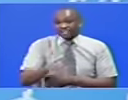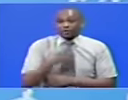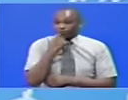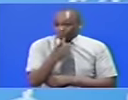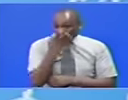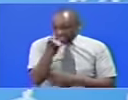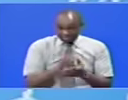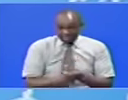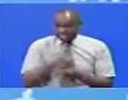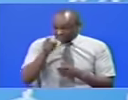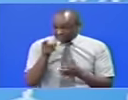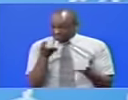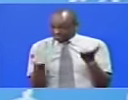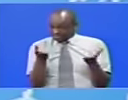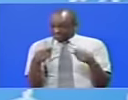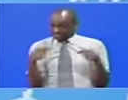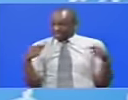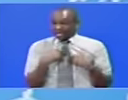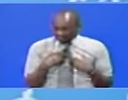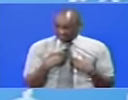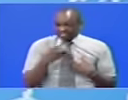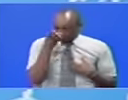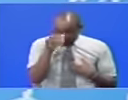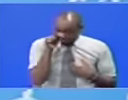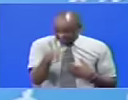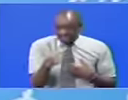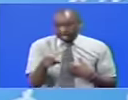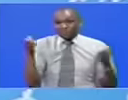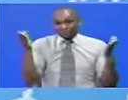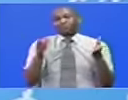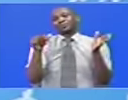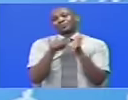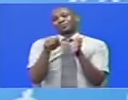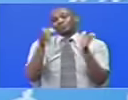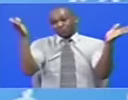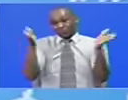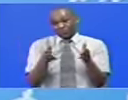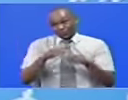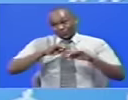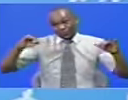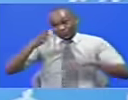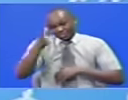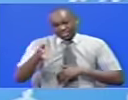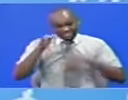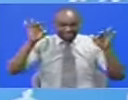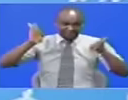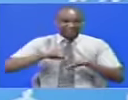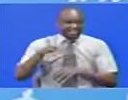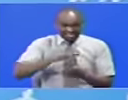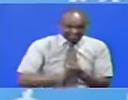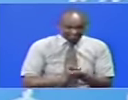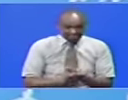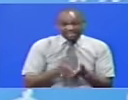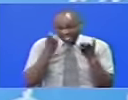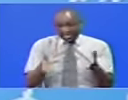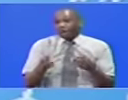currently seen to be in a certain rift that has brought a rift right in between the Rift Valley. And to